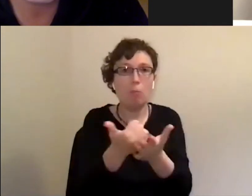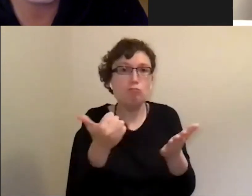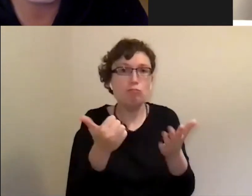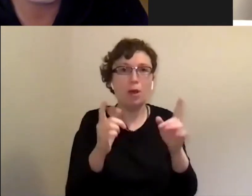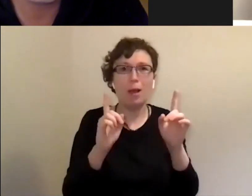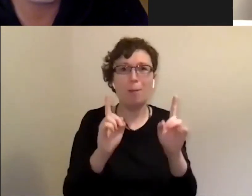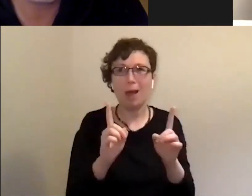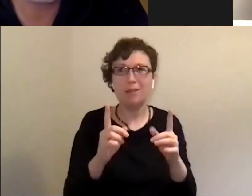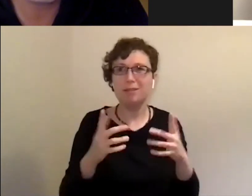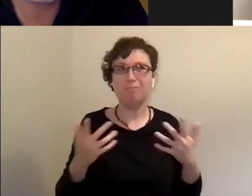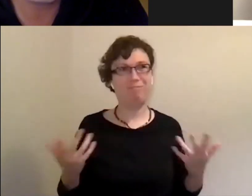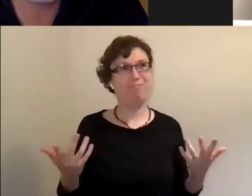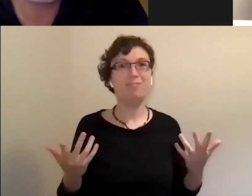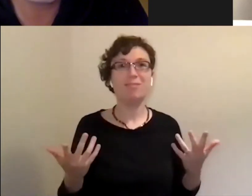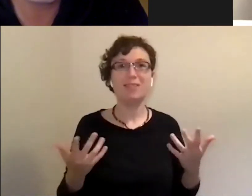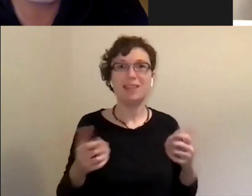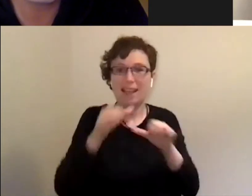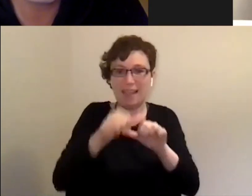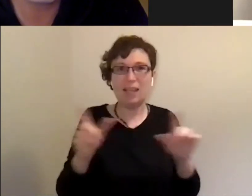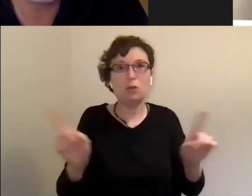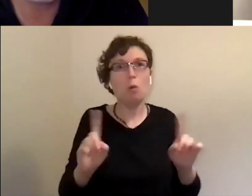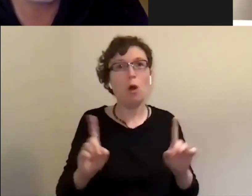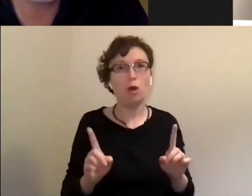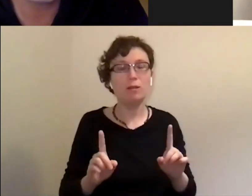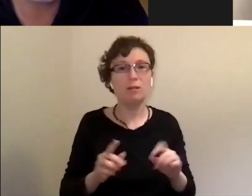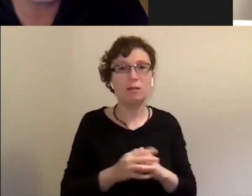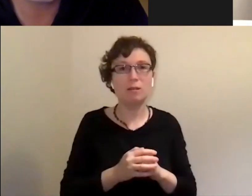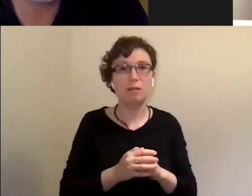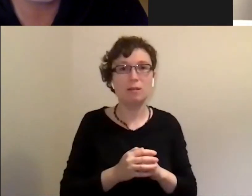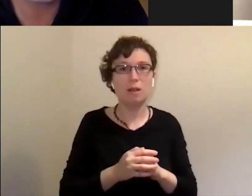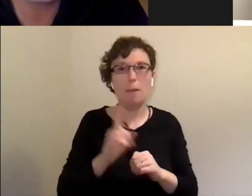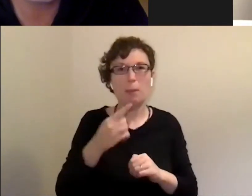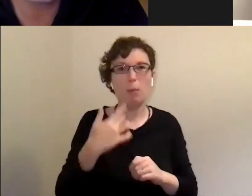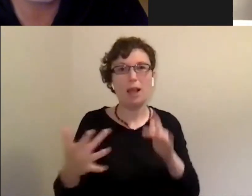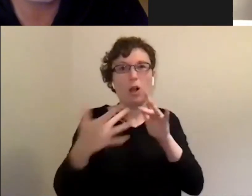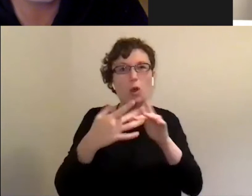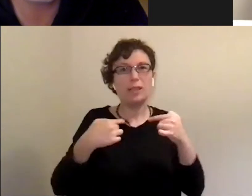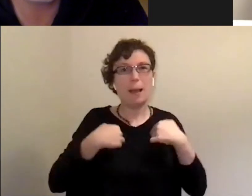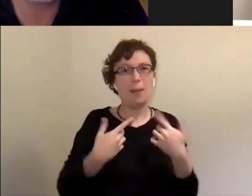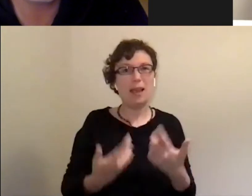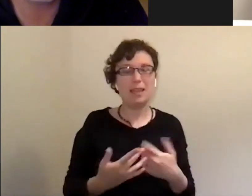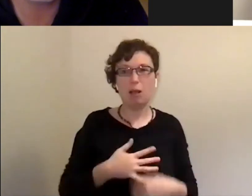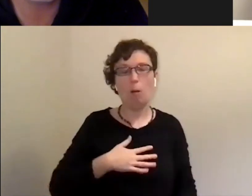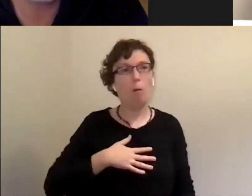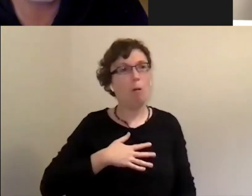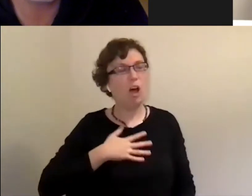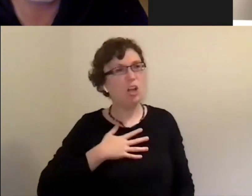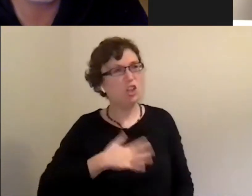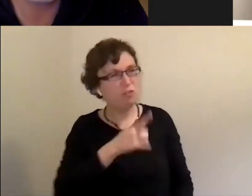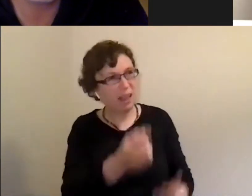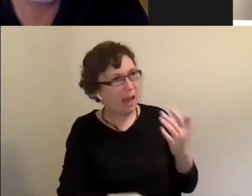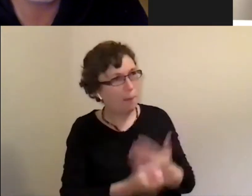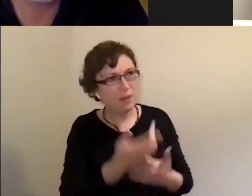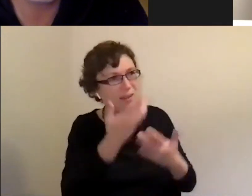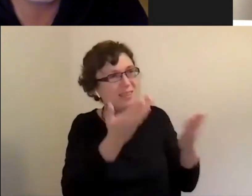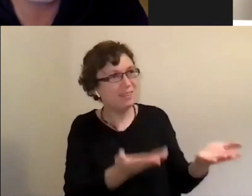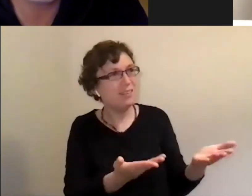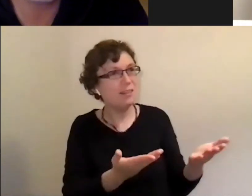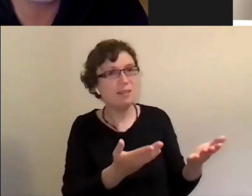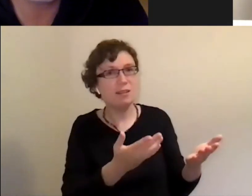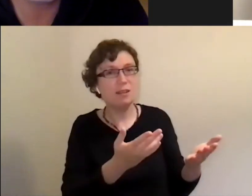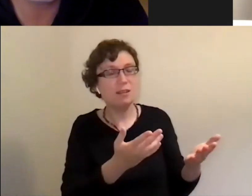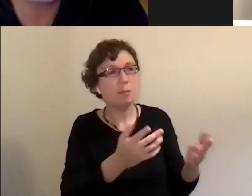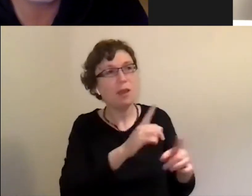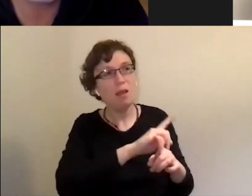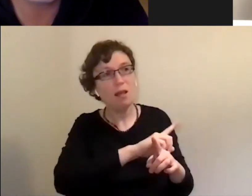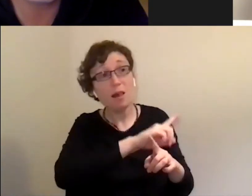few things that I've said and you've told me, oh, I'm sorry this happened. But the next day, a few days later, a few months later,